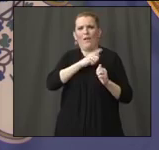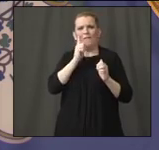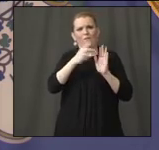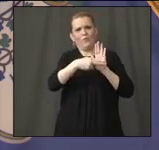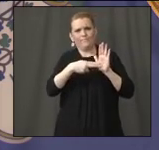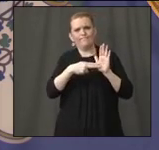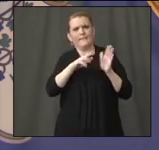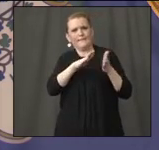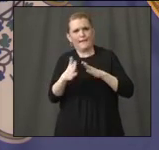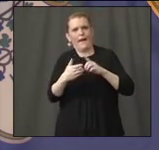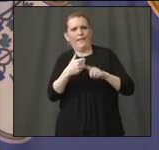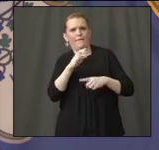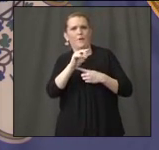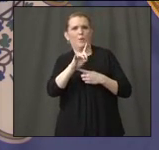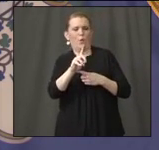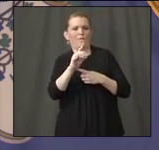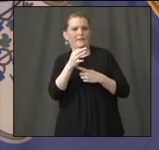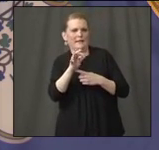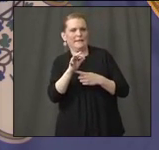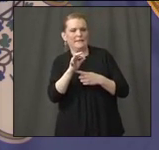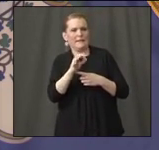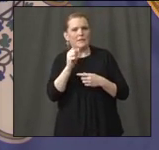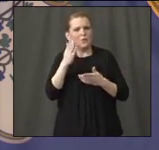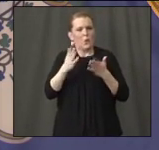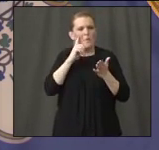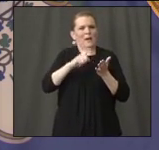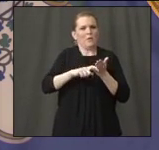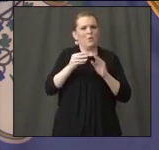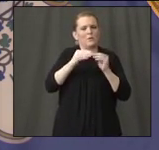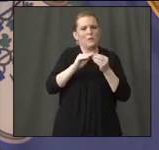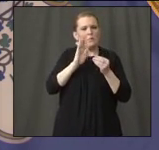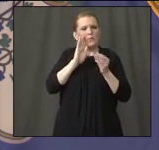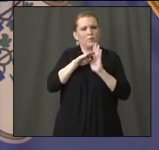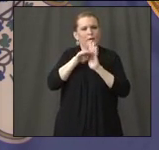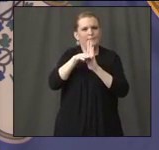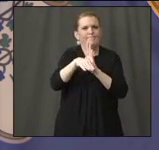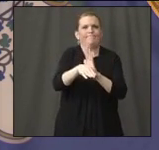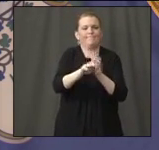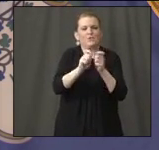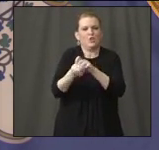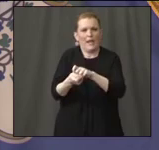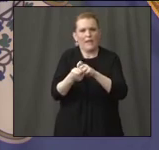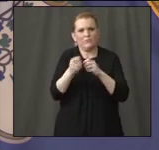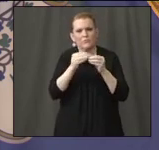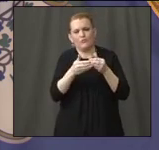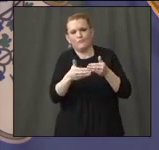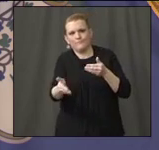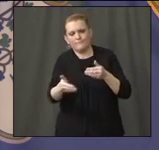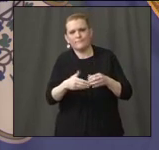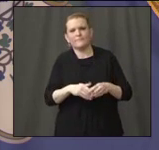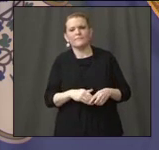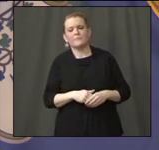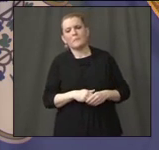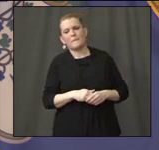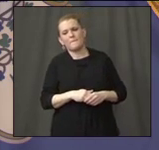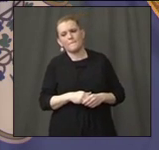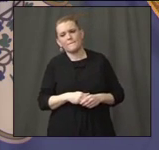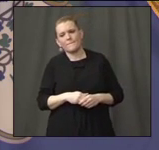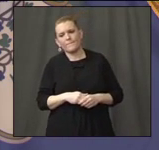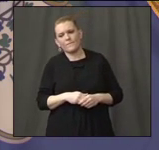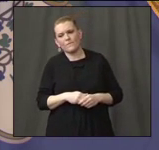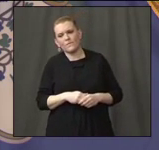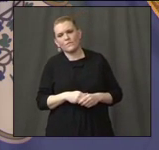And in terms of the Connecticut Bridge Loan Program, I'm not sure what deployed